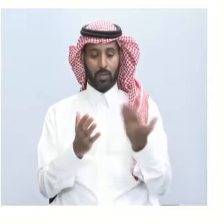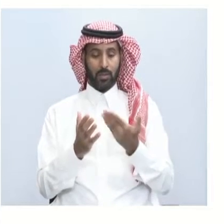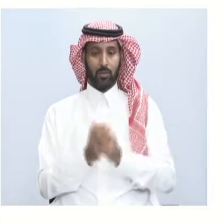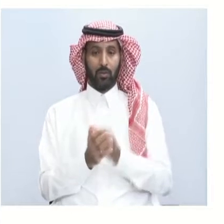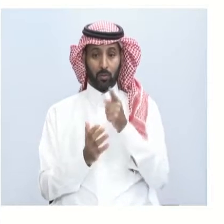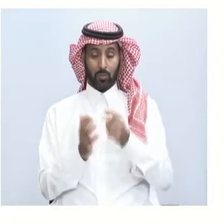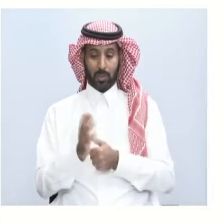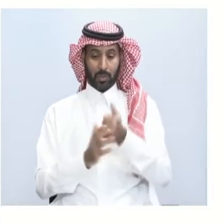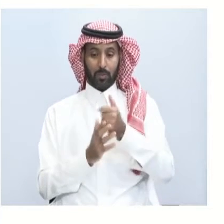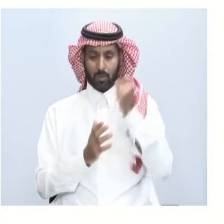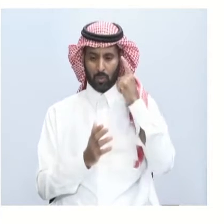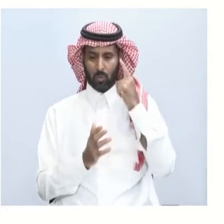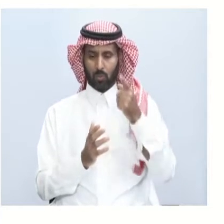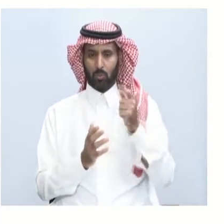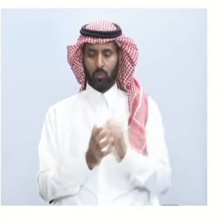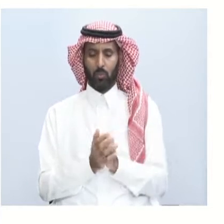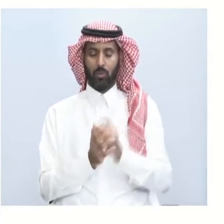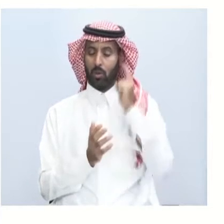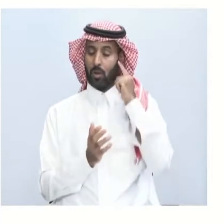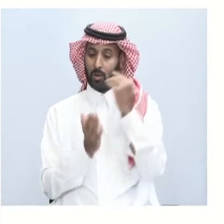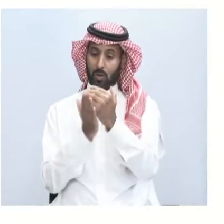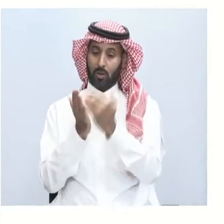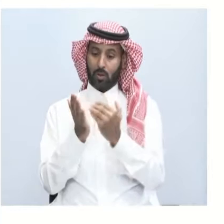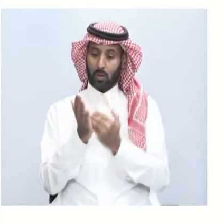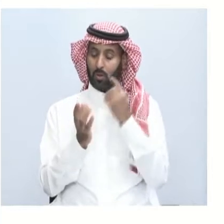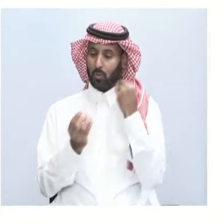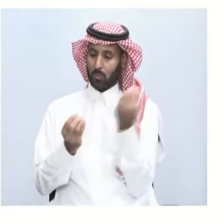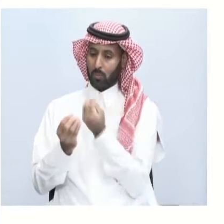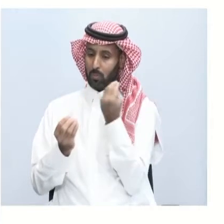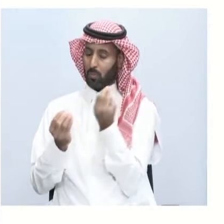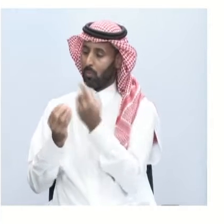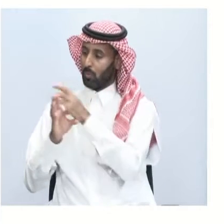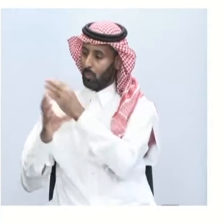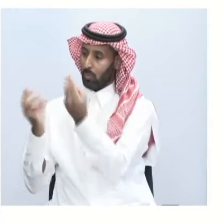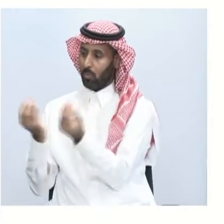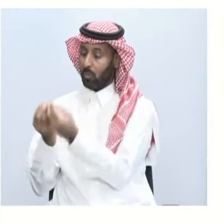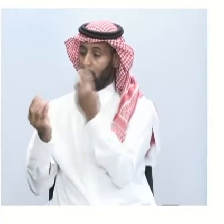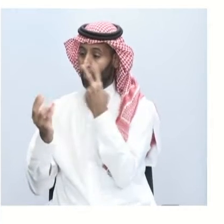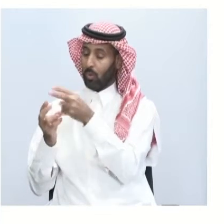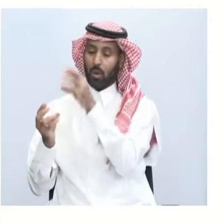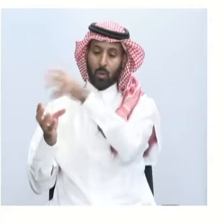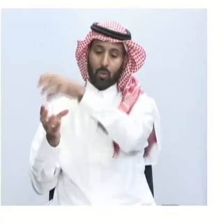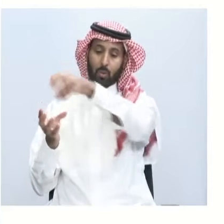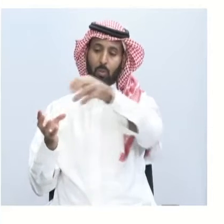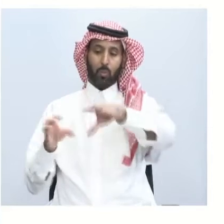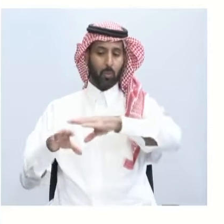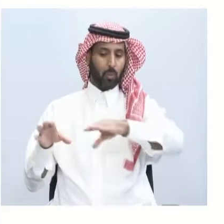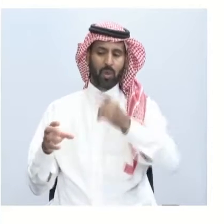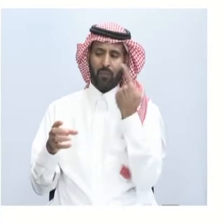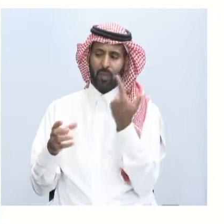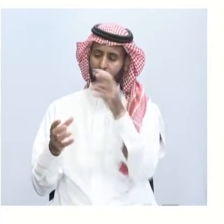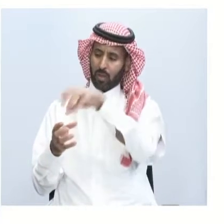lesson, you will be able to list a museum content and also follow the museum